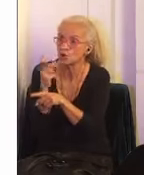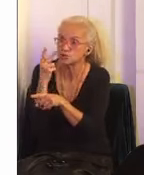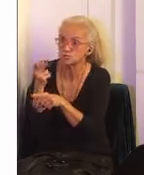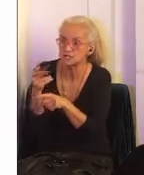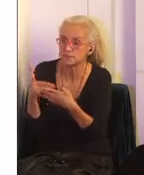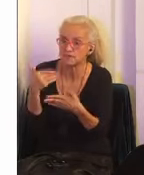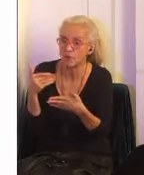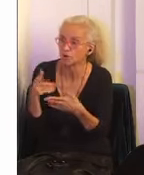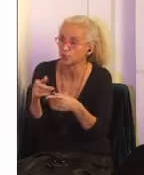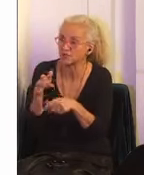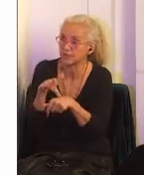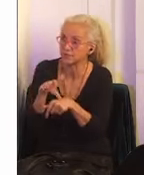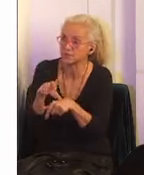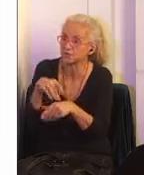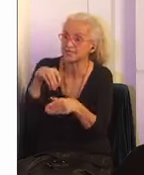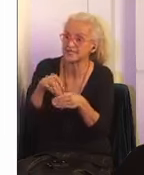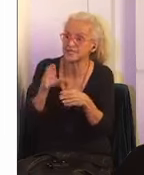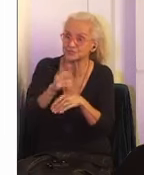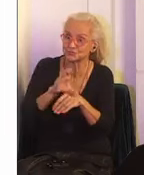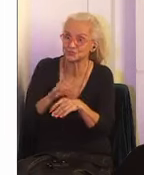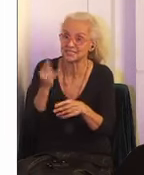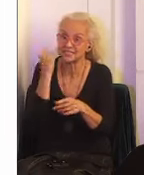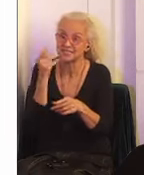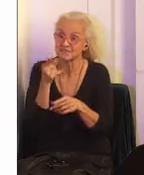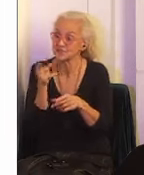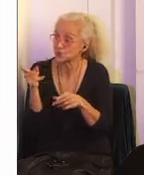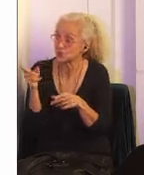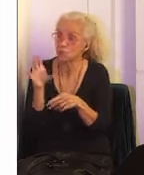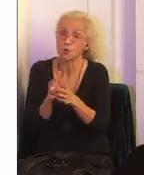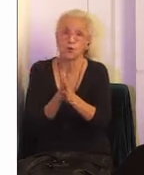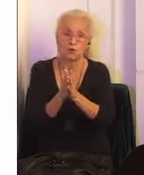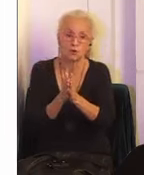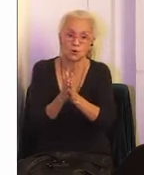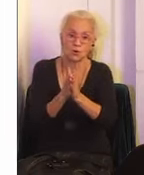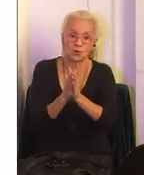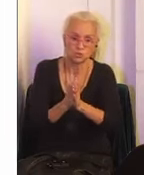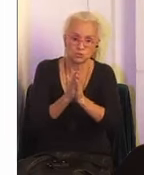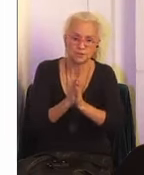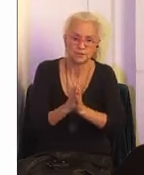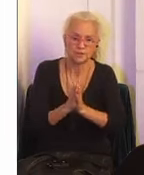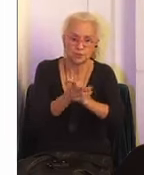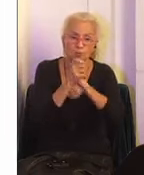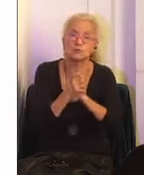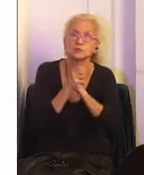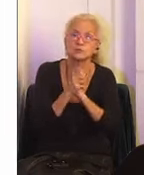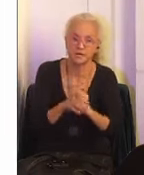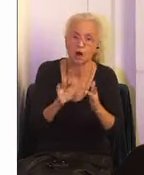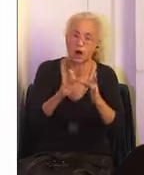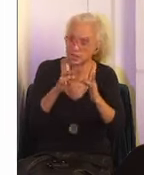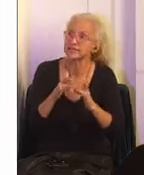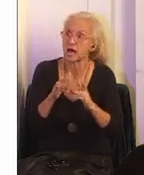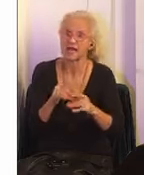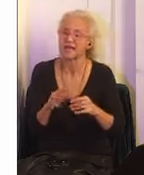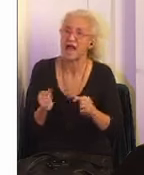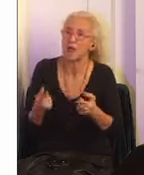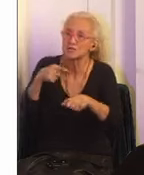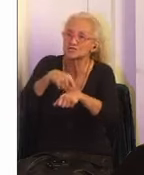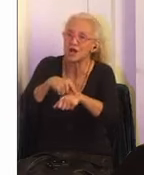see when you were here at church? And if you're worshiping online today, how long has it been since you've been in the